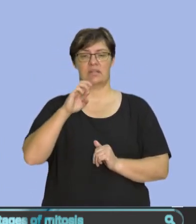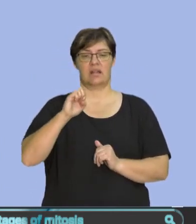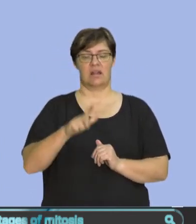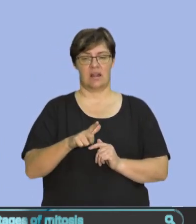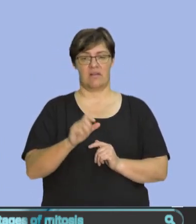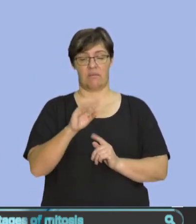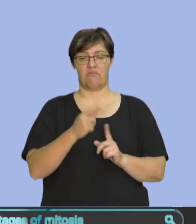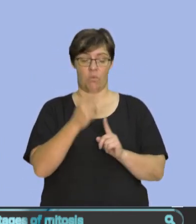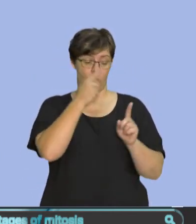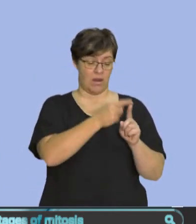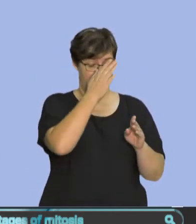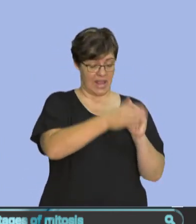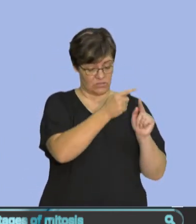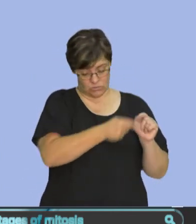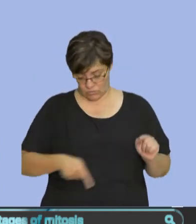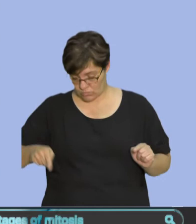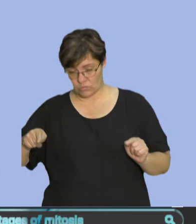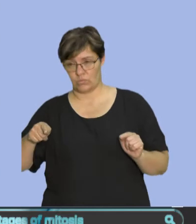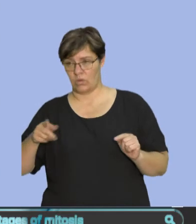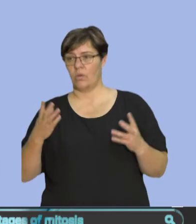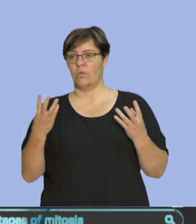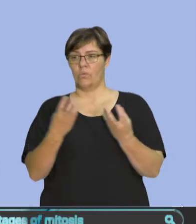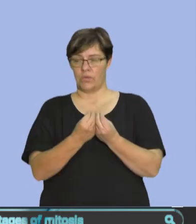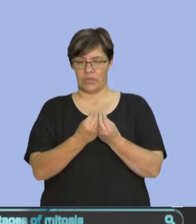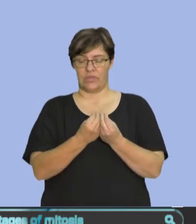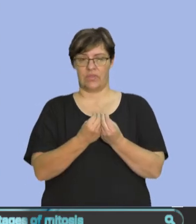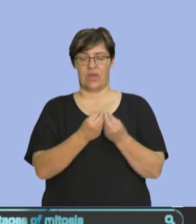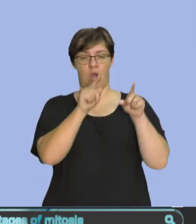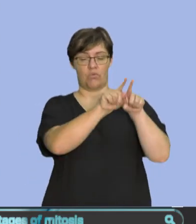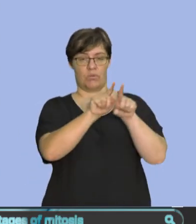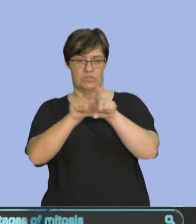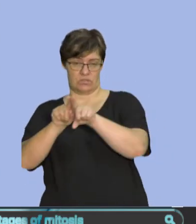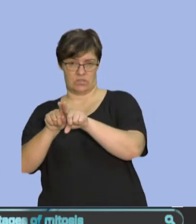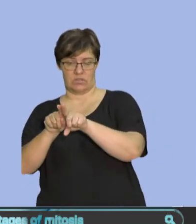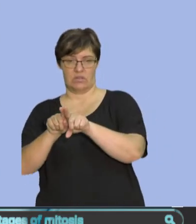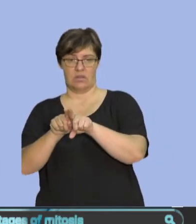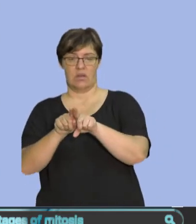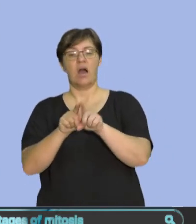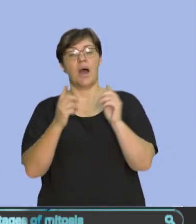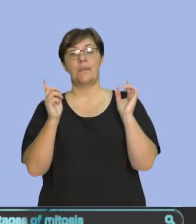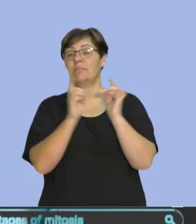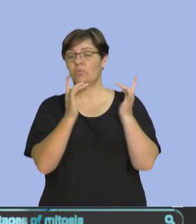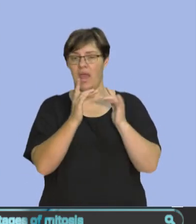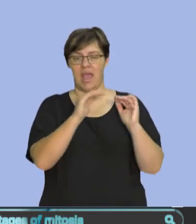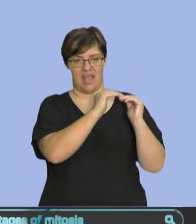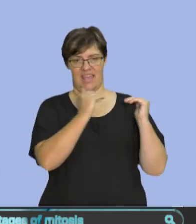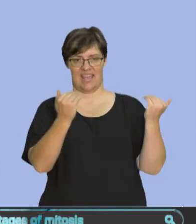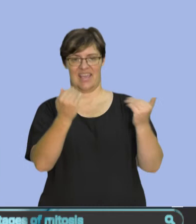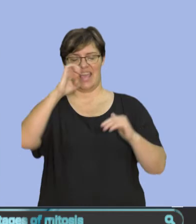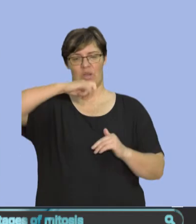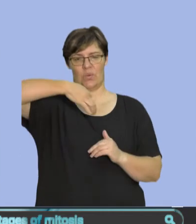fibers from one end to the opposite end, with the chromosomes, as I mentioned, meeting along this